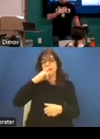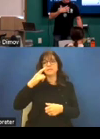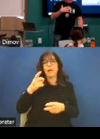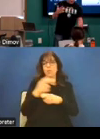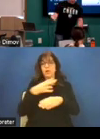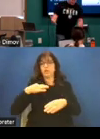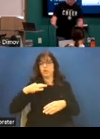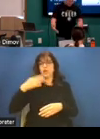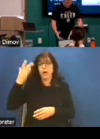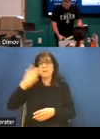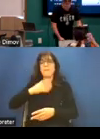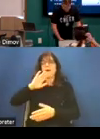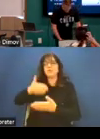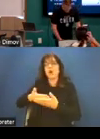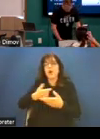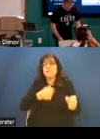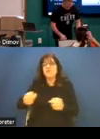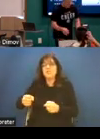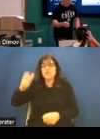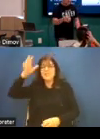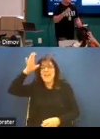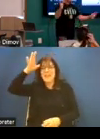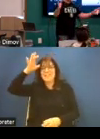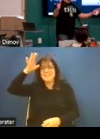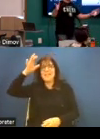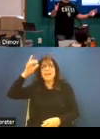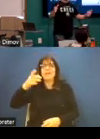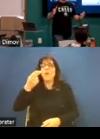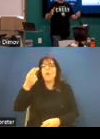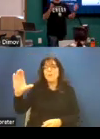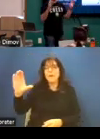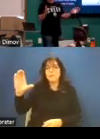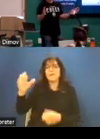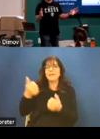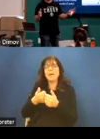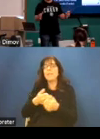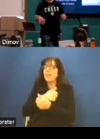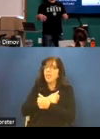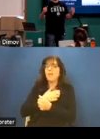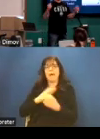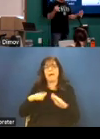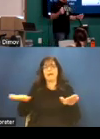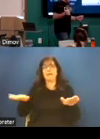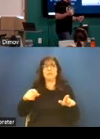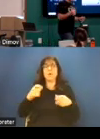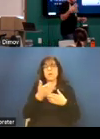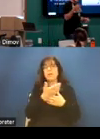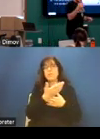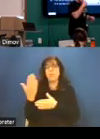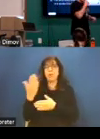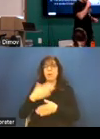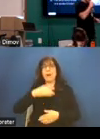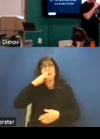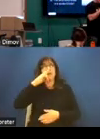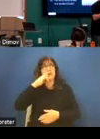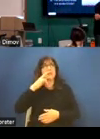daughter, I'm a cheer dad, and it's their homecoming. And I love my kids. And in the morning, my kids go